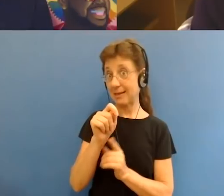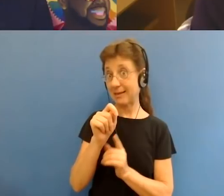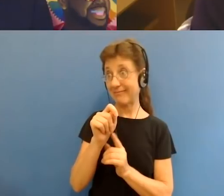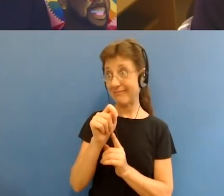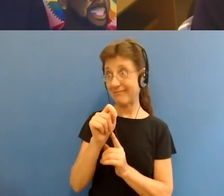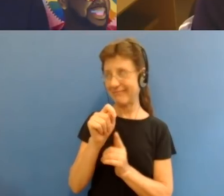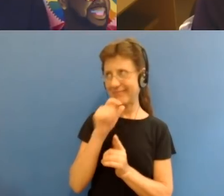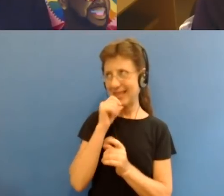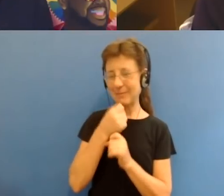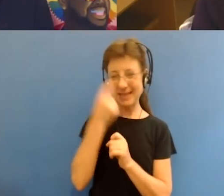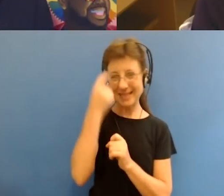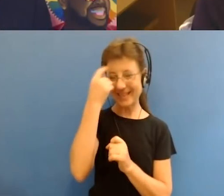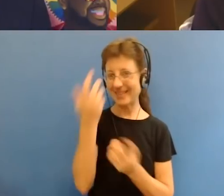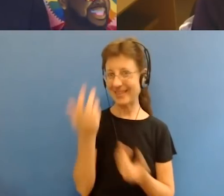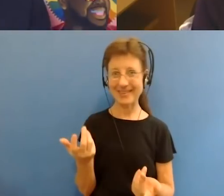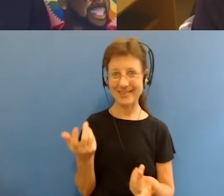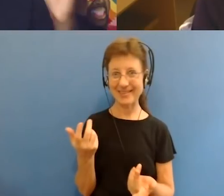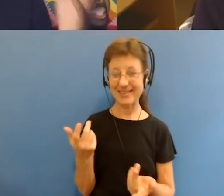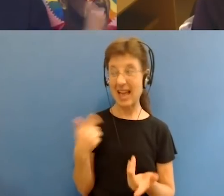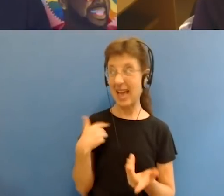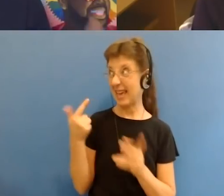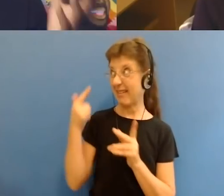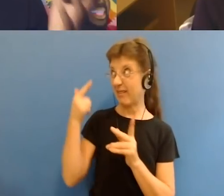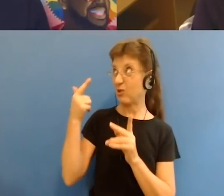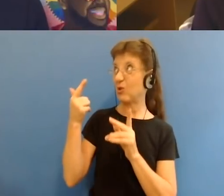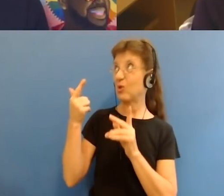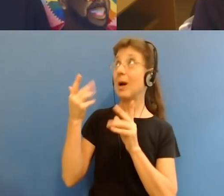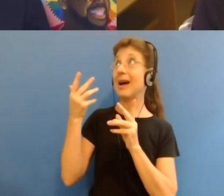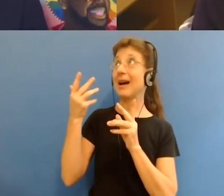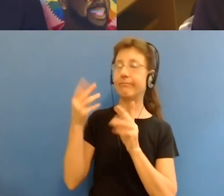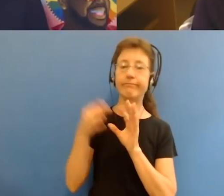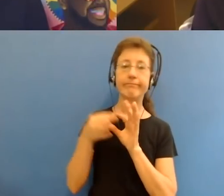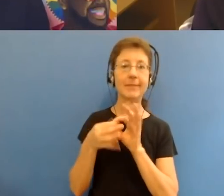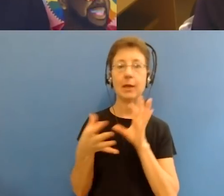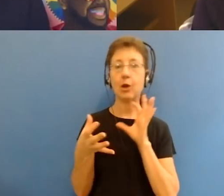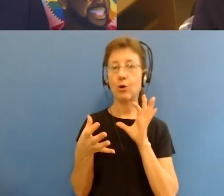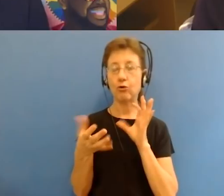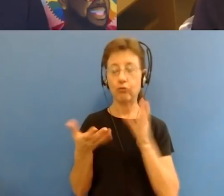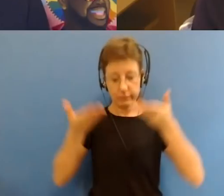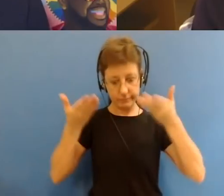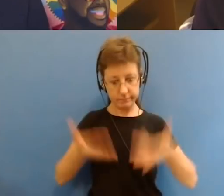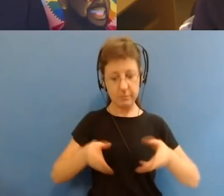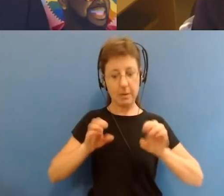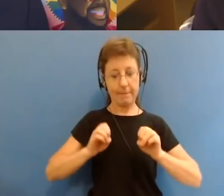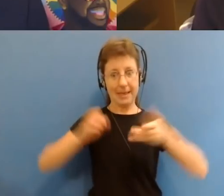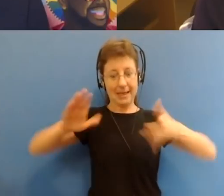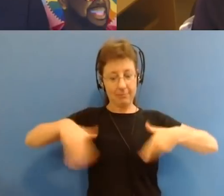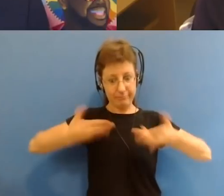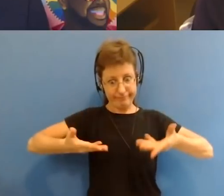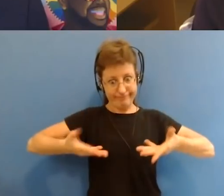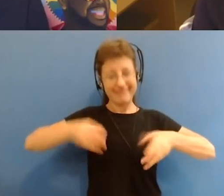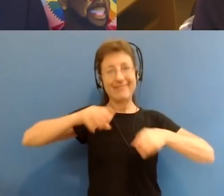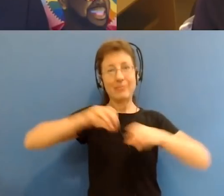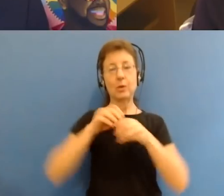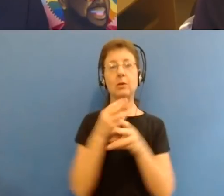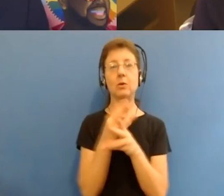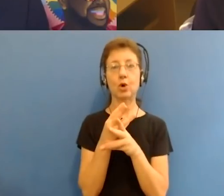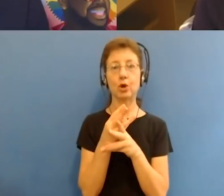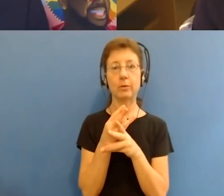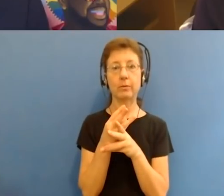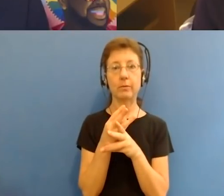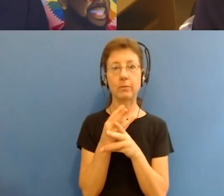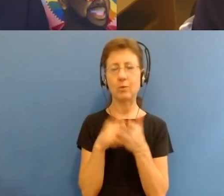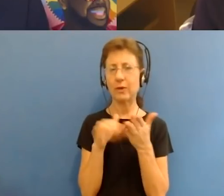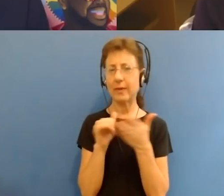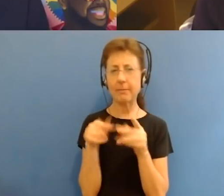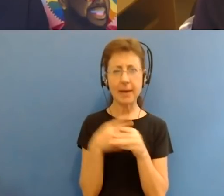go, but I have to be in the world. Like, what, you know, what is that all about, you know? And I have to sit with that. I have to sit with